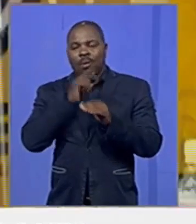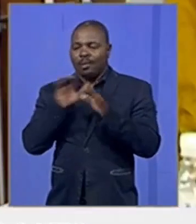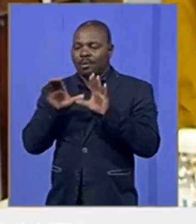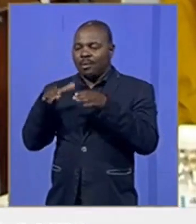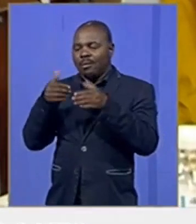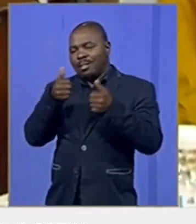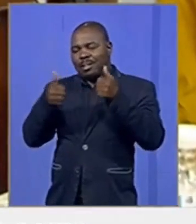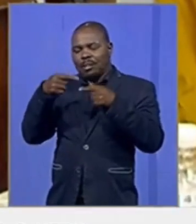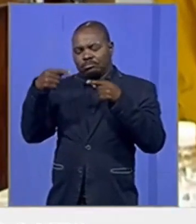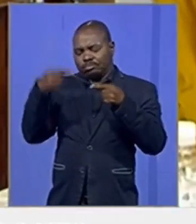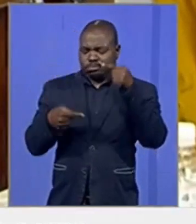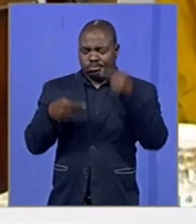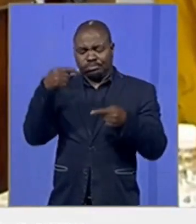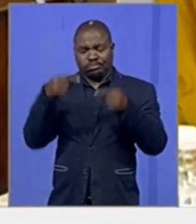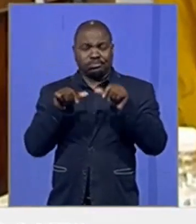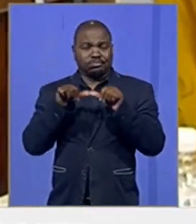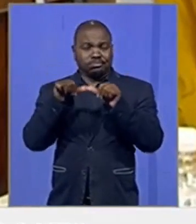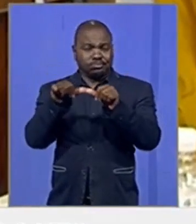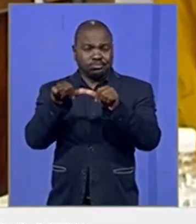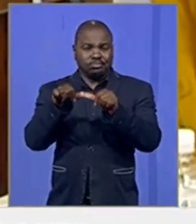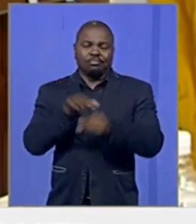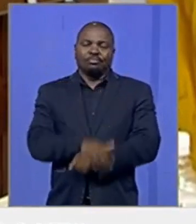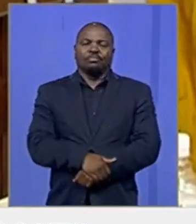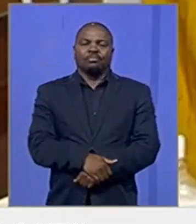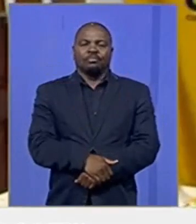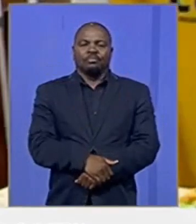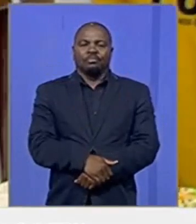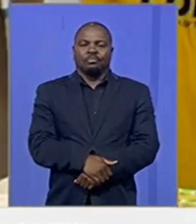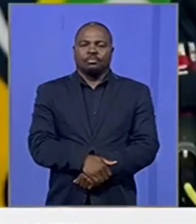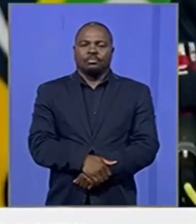tša baetapele di tšwela pele go tšutla.